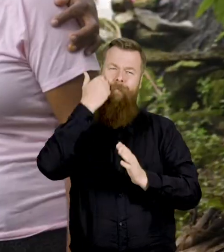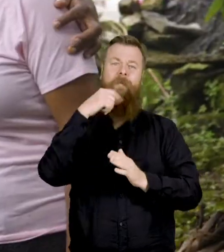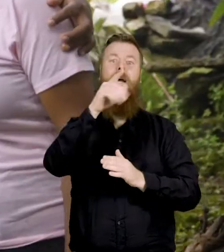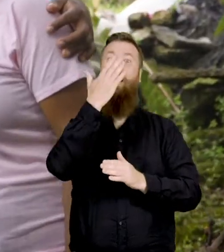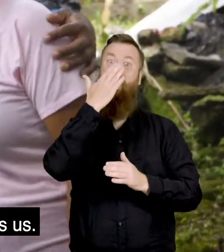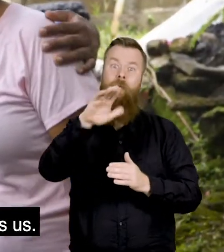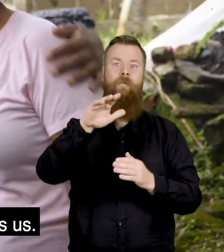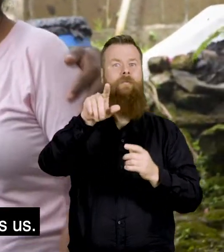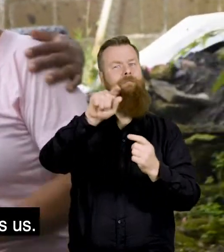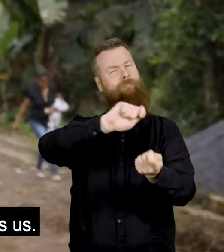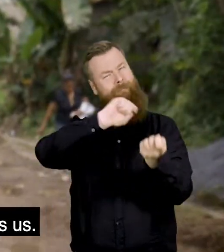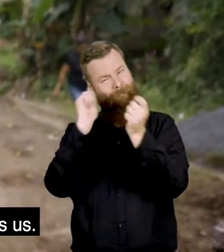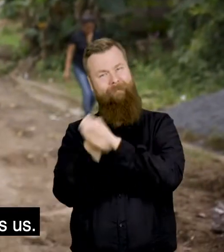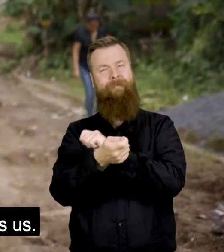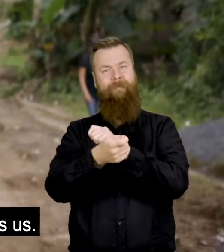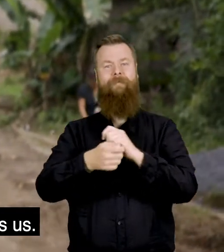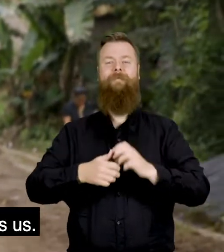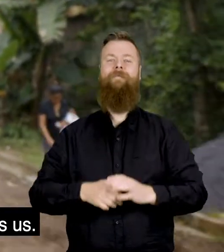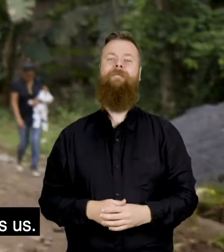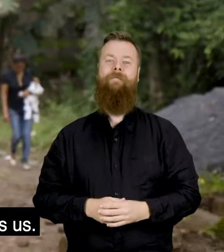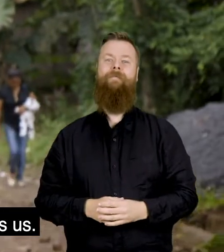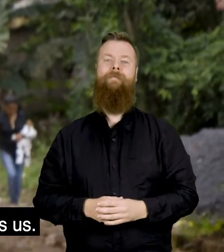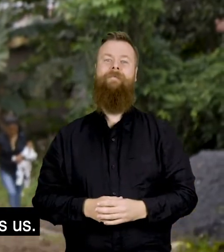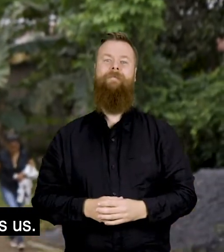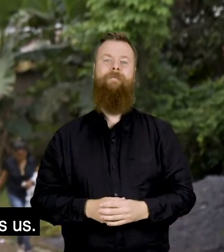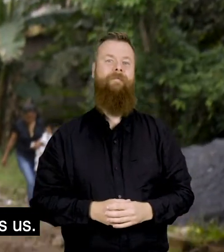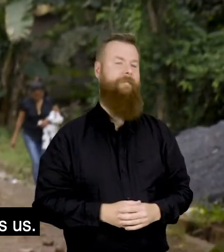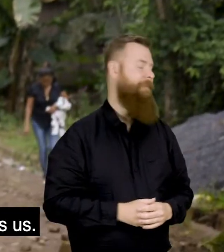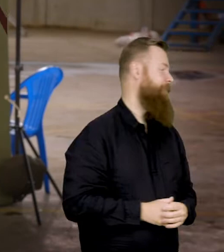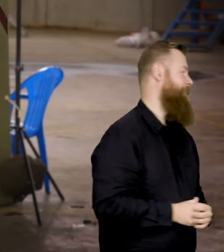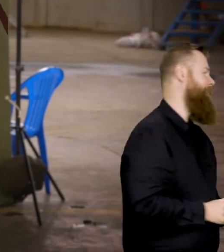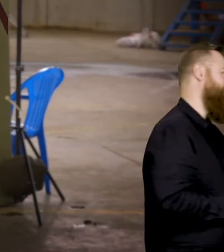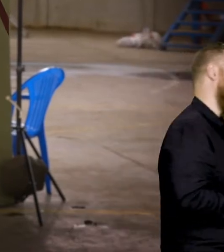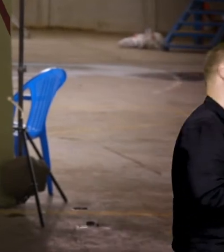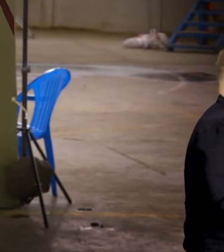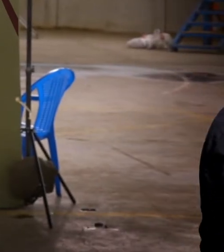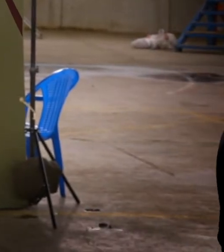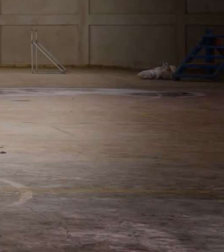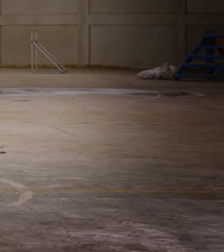also think, and everybody should change their attitude towards us.